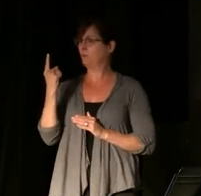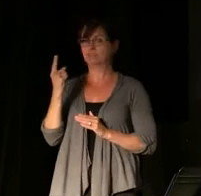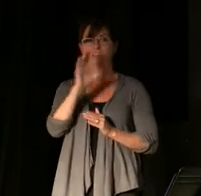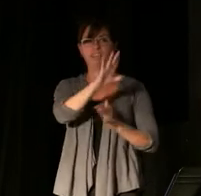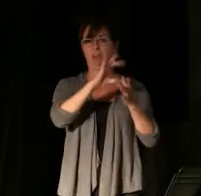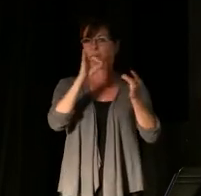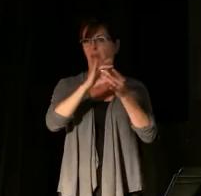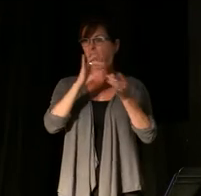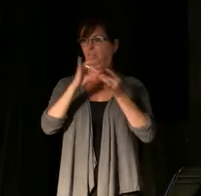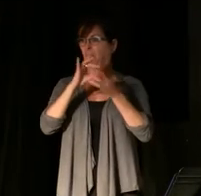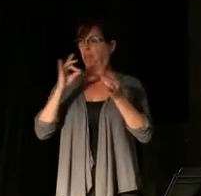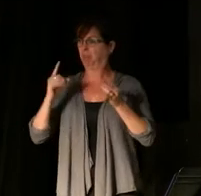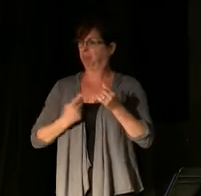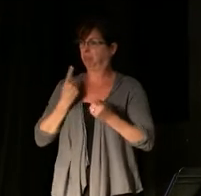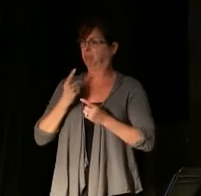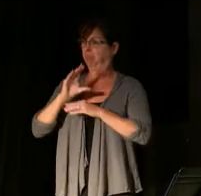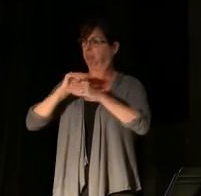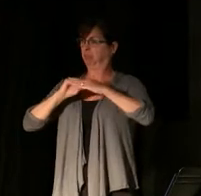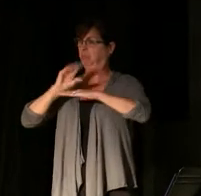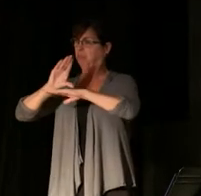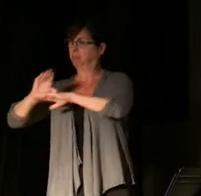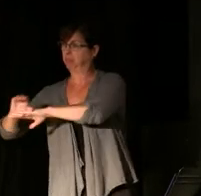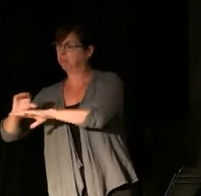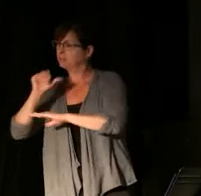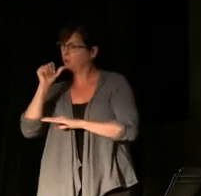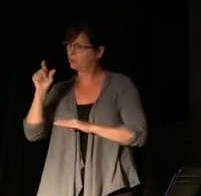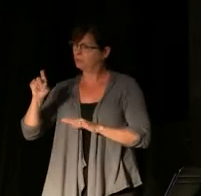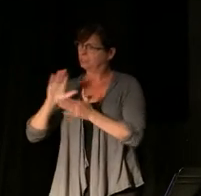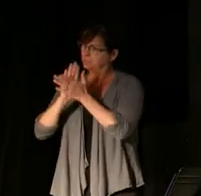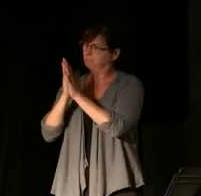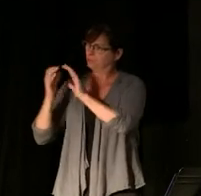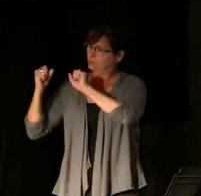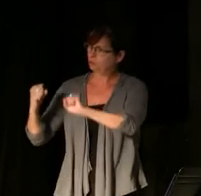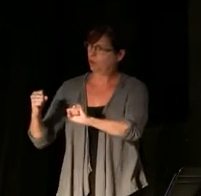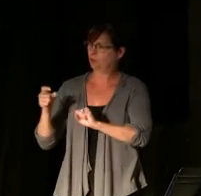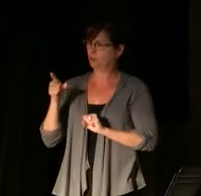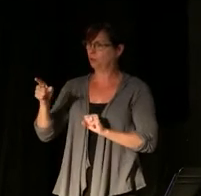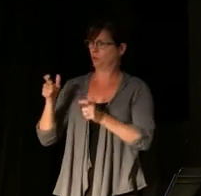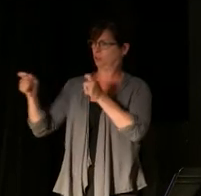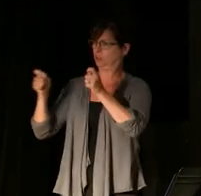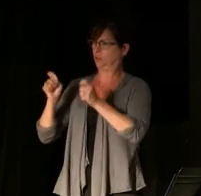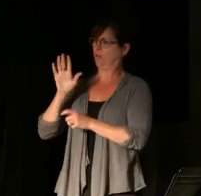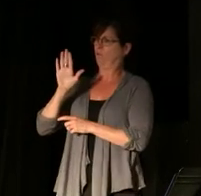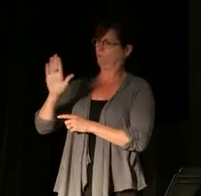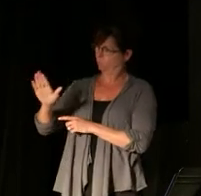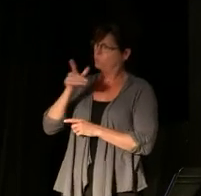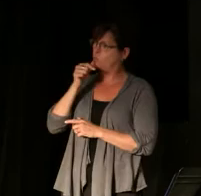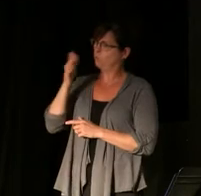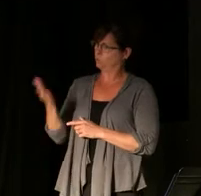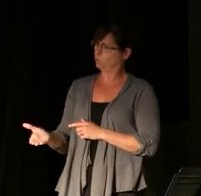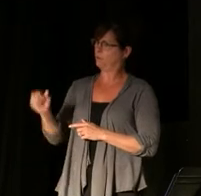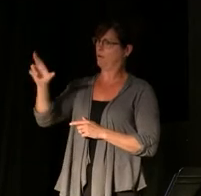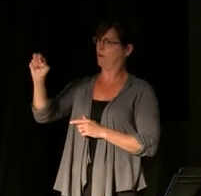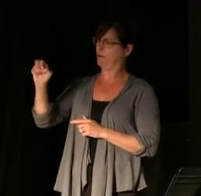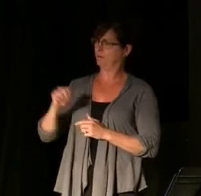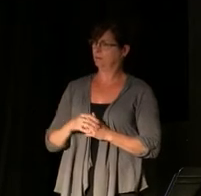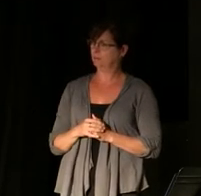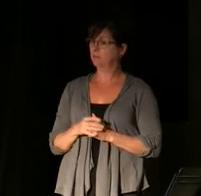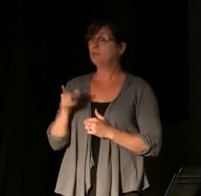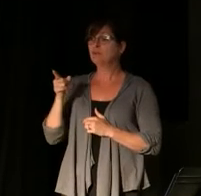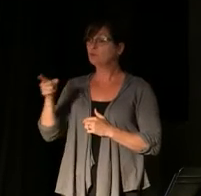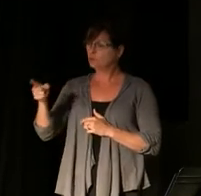you. You've got to be strong. You are in charge of who you are.